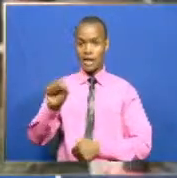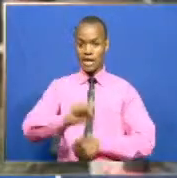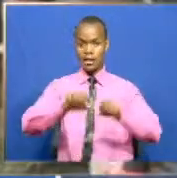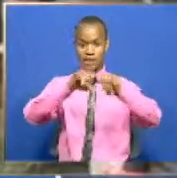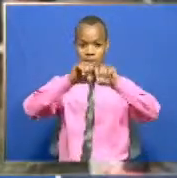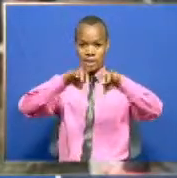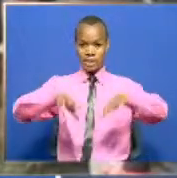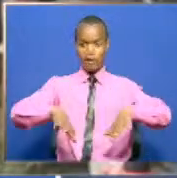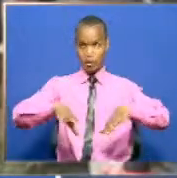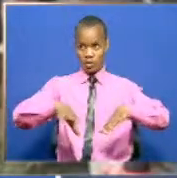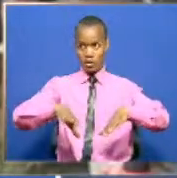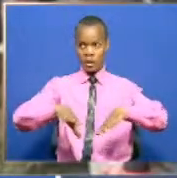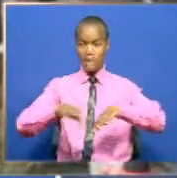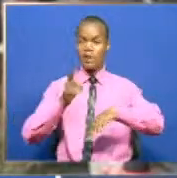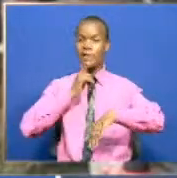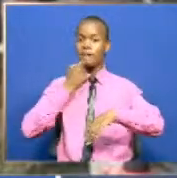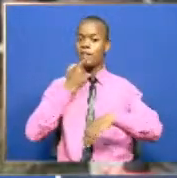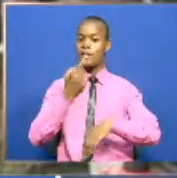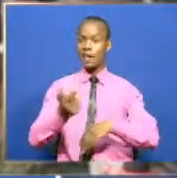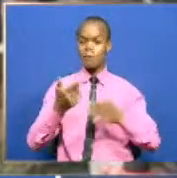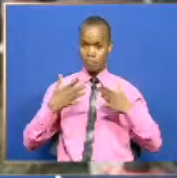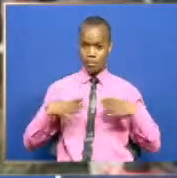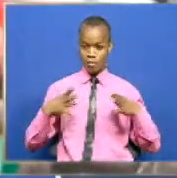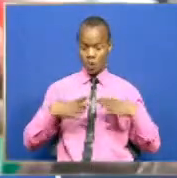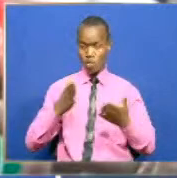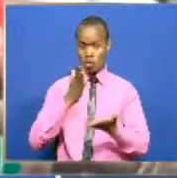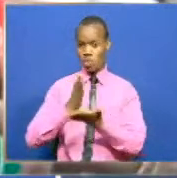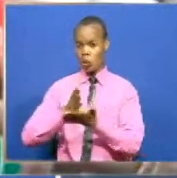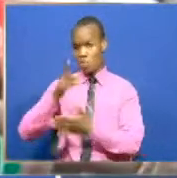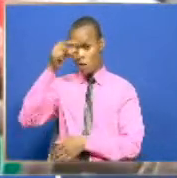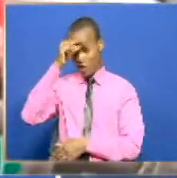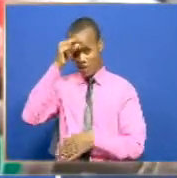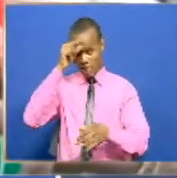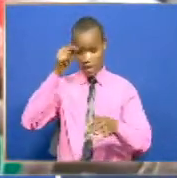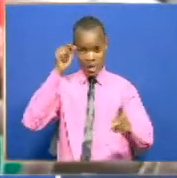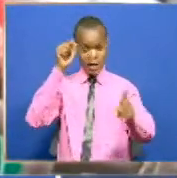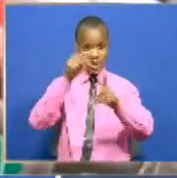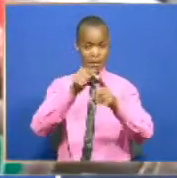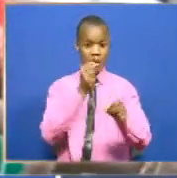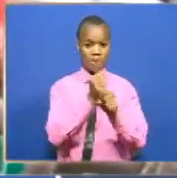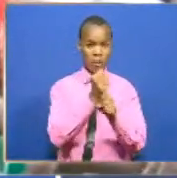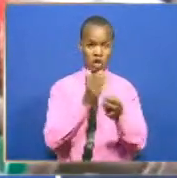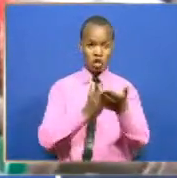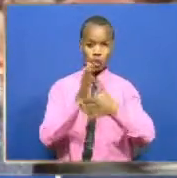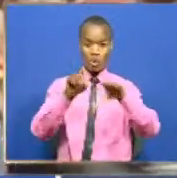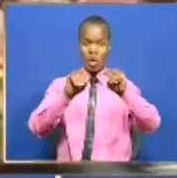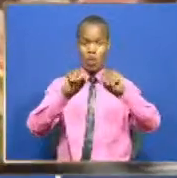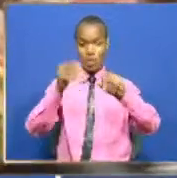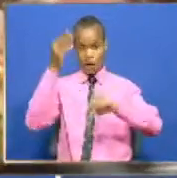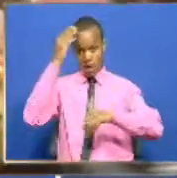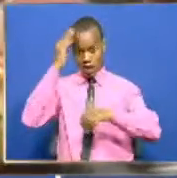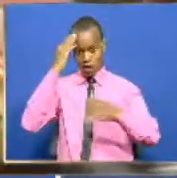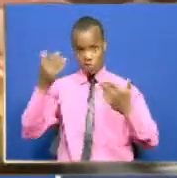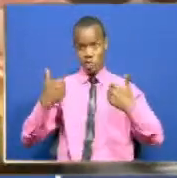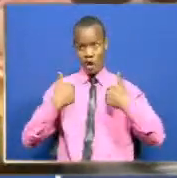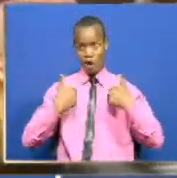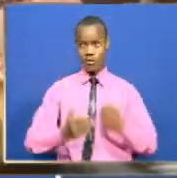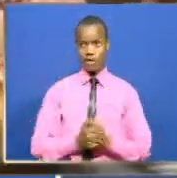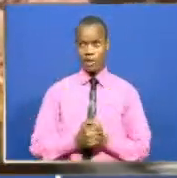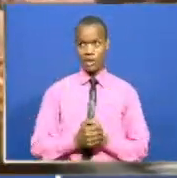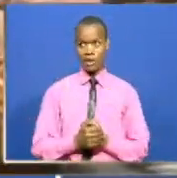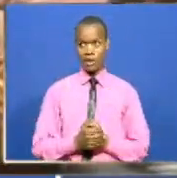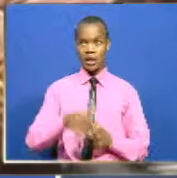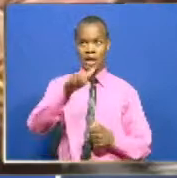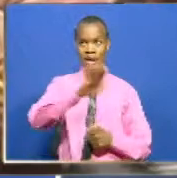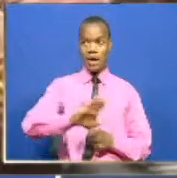Abdul Bahari assured residents of the government's commitment to providing quality education for all. Hii sehemu mnajua vile